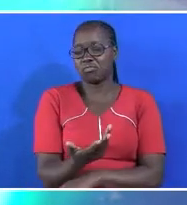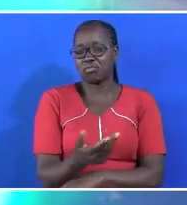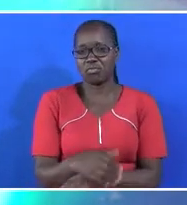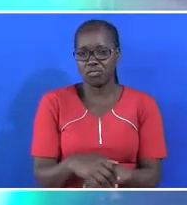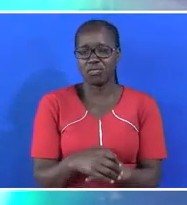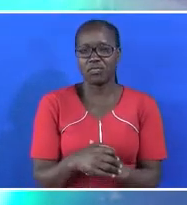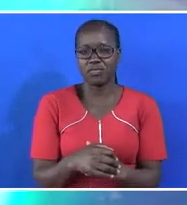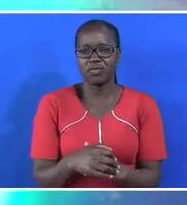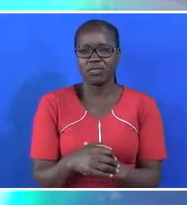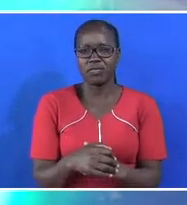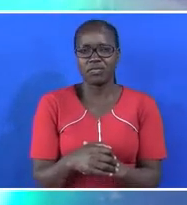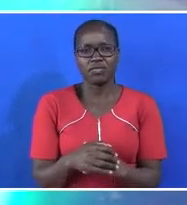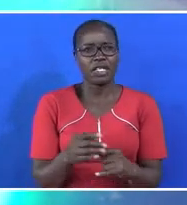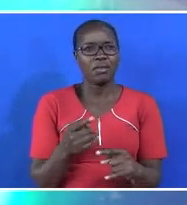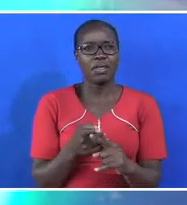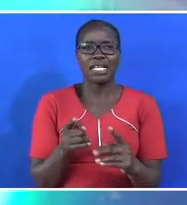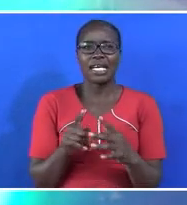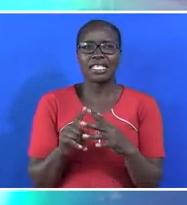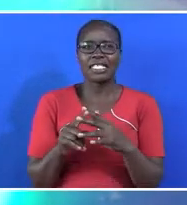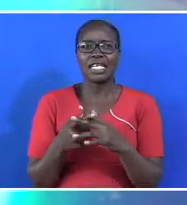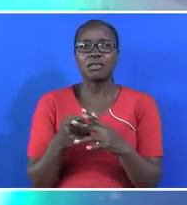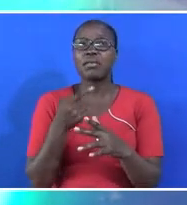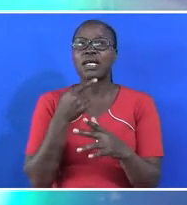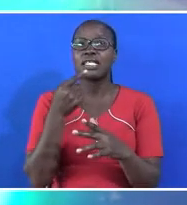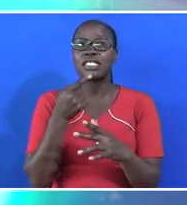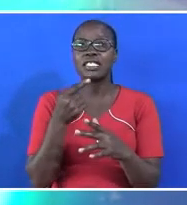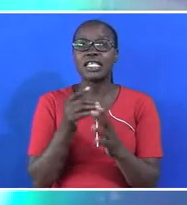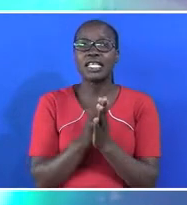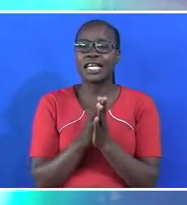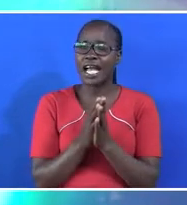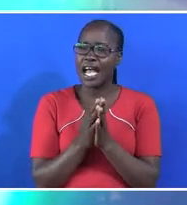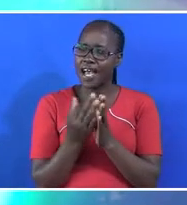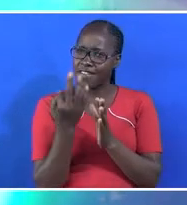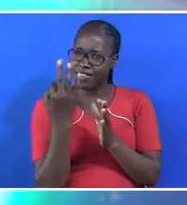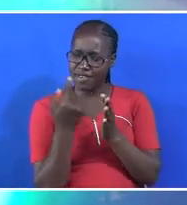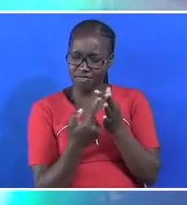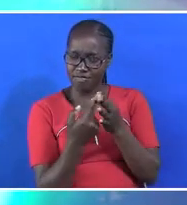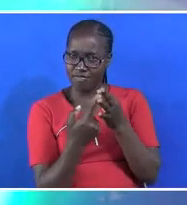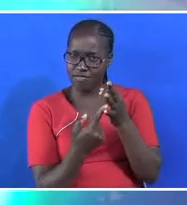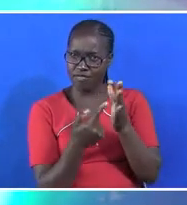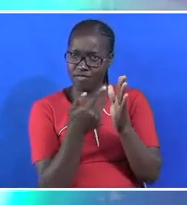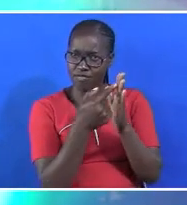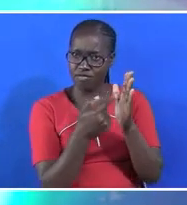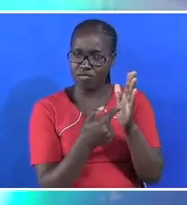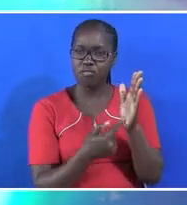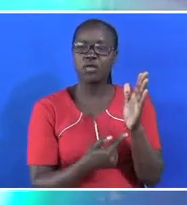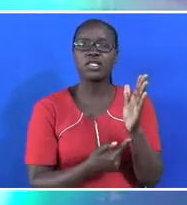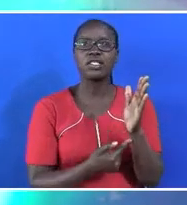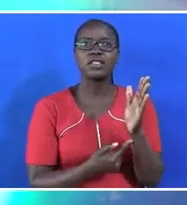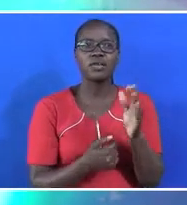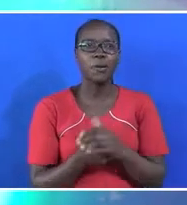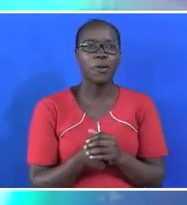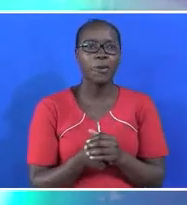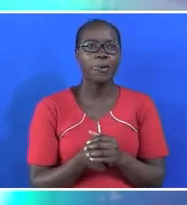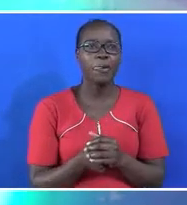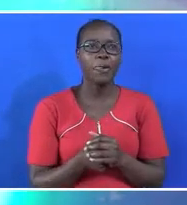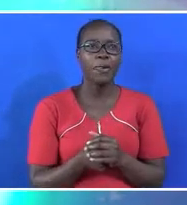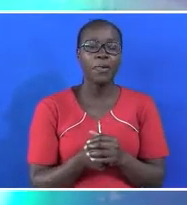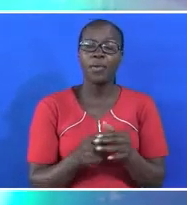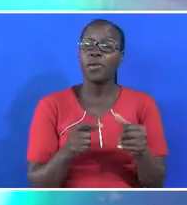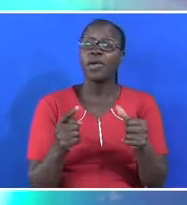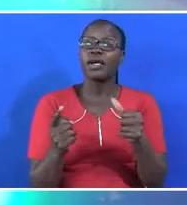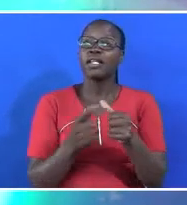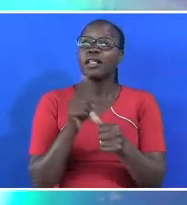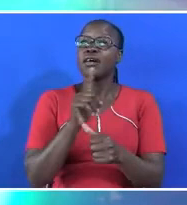upon. But I will start by saying I have just 3 points, after which we'll come to the moment of prayer. That the